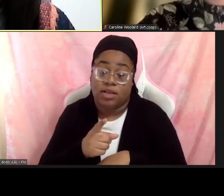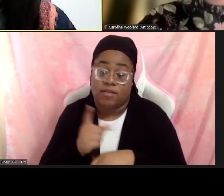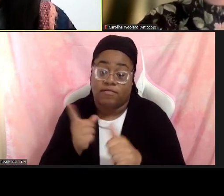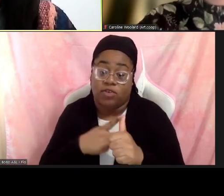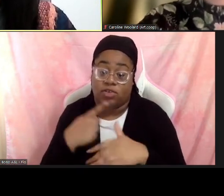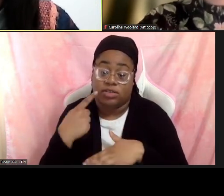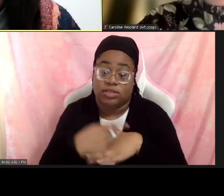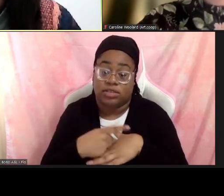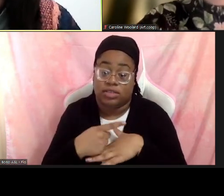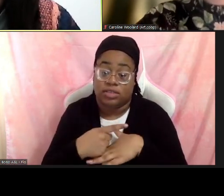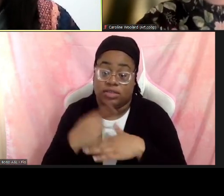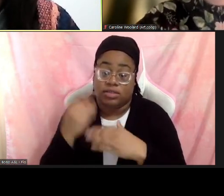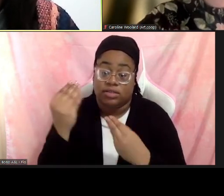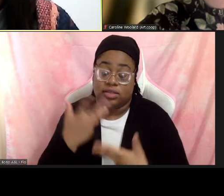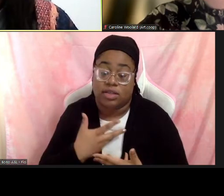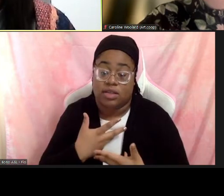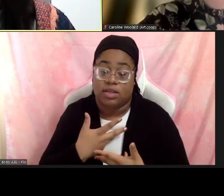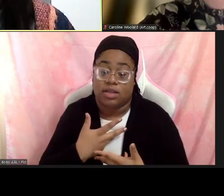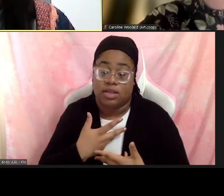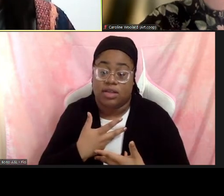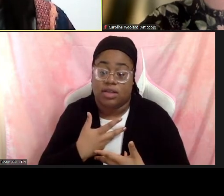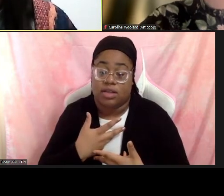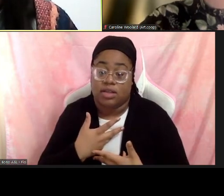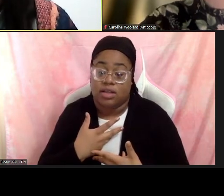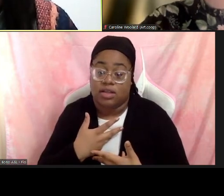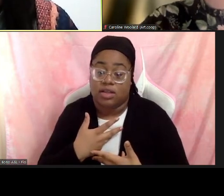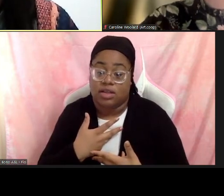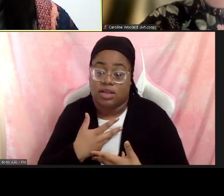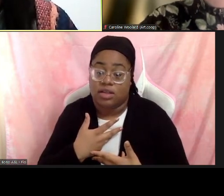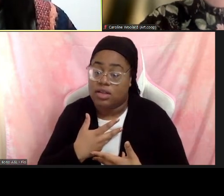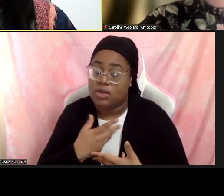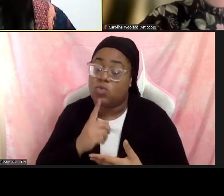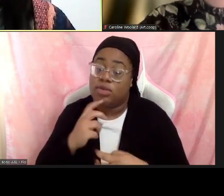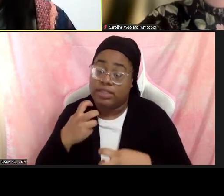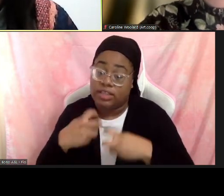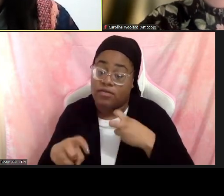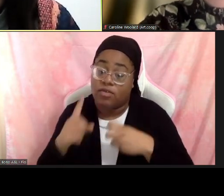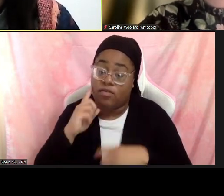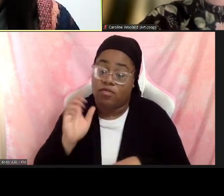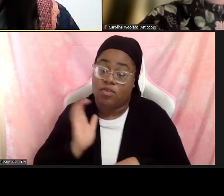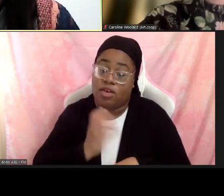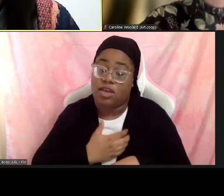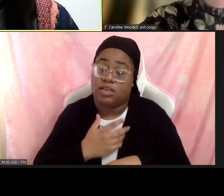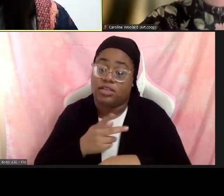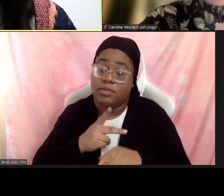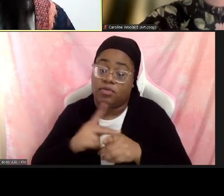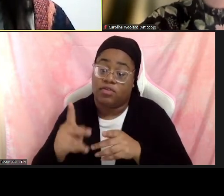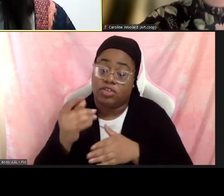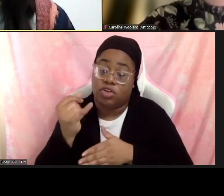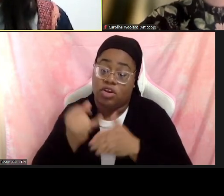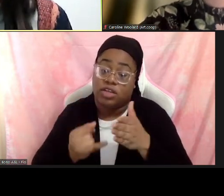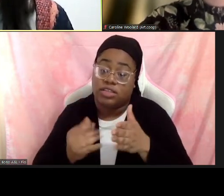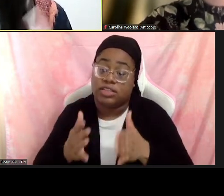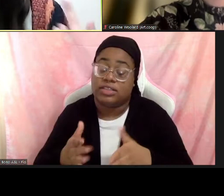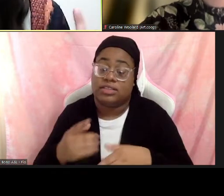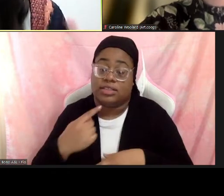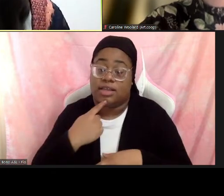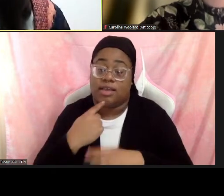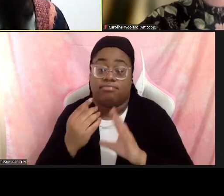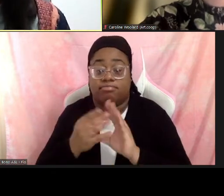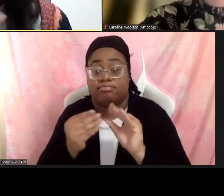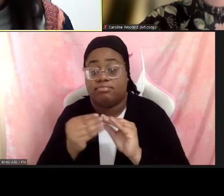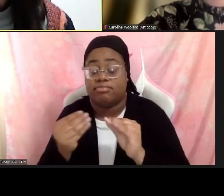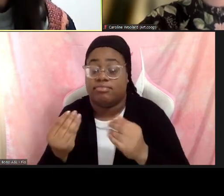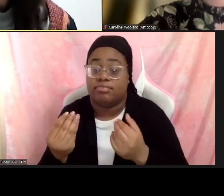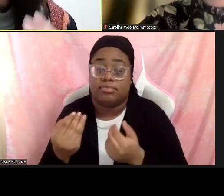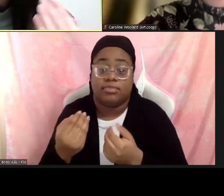were telling us to the students that it was going to be very difficult for us to become a professional artist. They were saying that maybe one